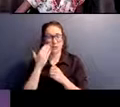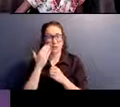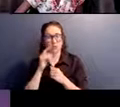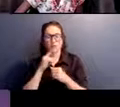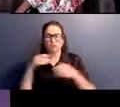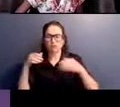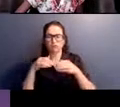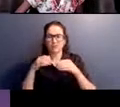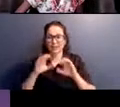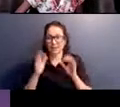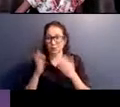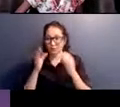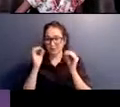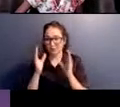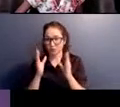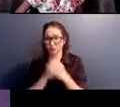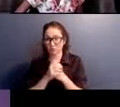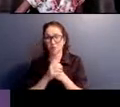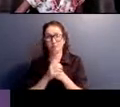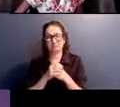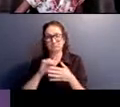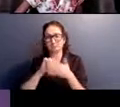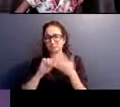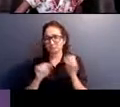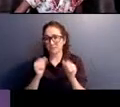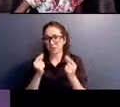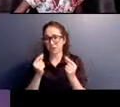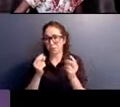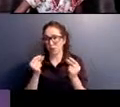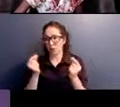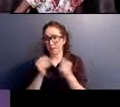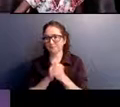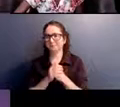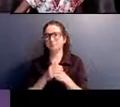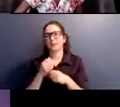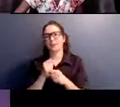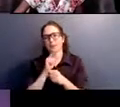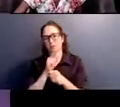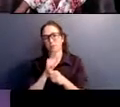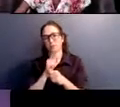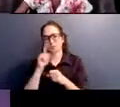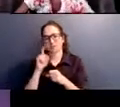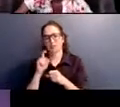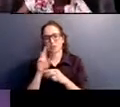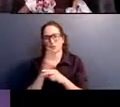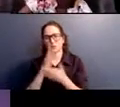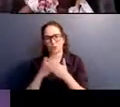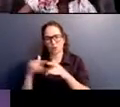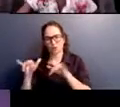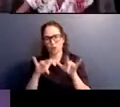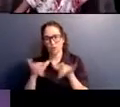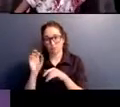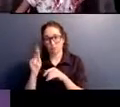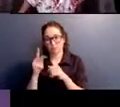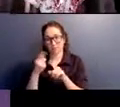teacher. There are a few things you can do right away. First of all, be sure you use some of the recordings by